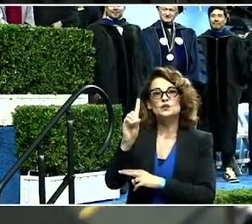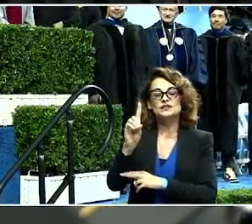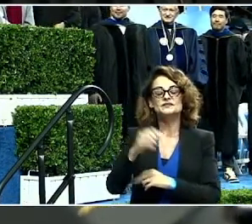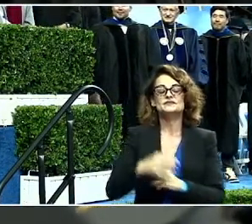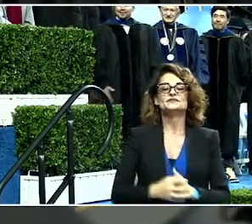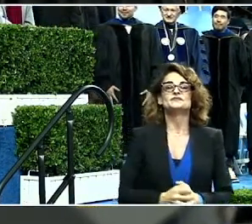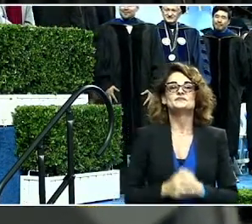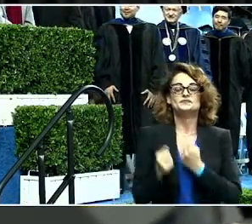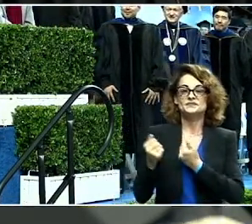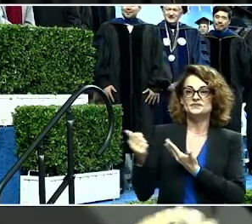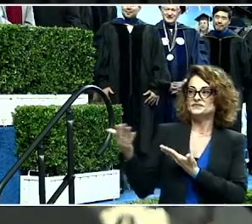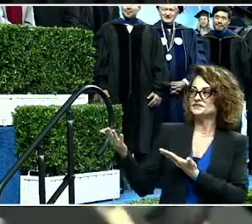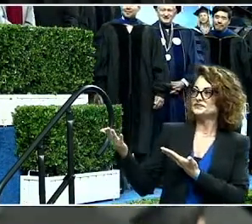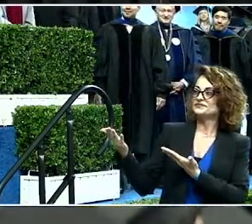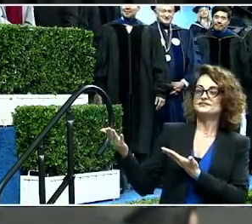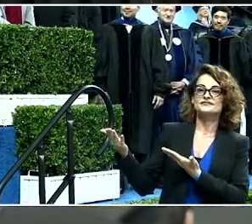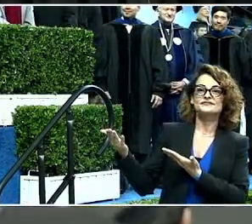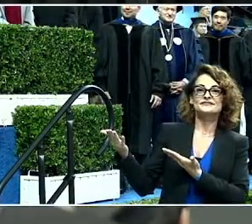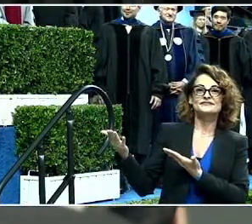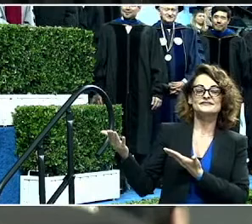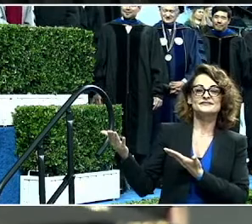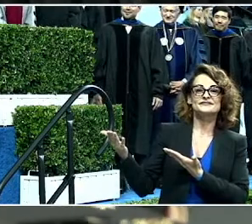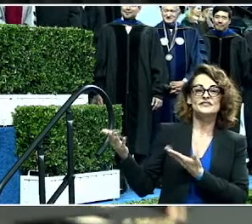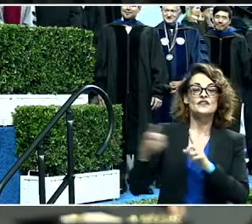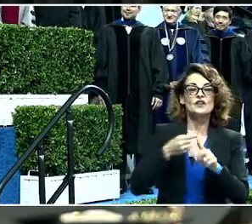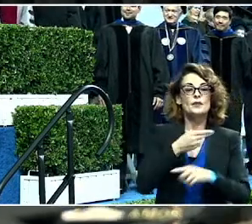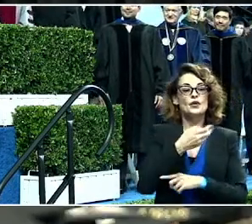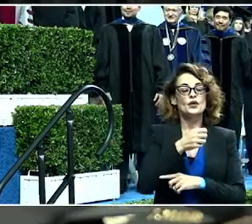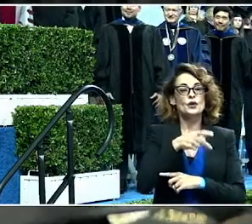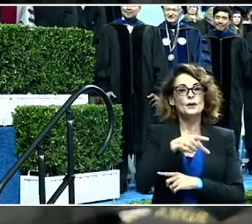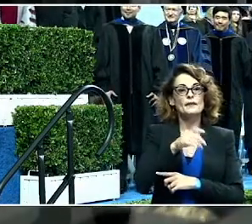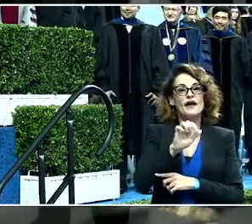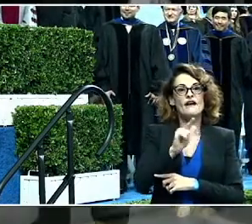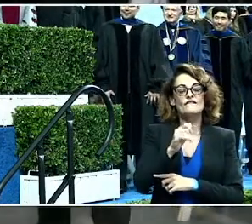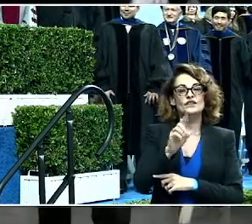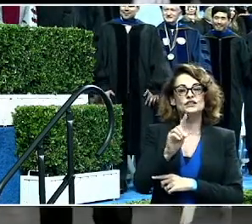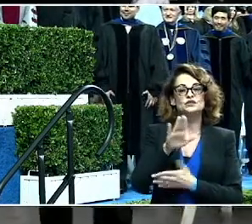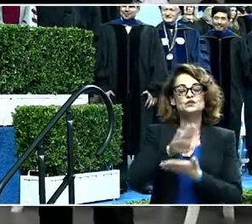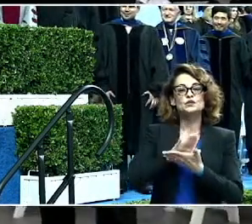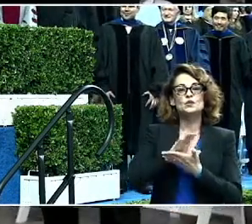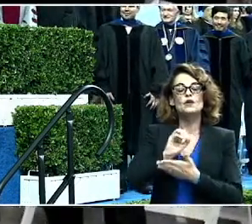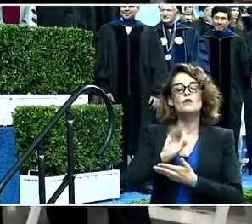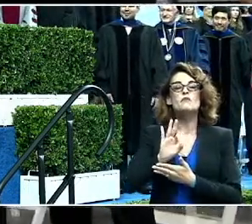Corrigan, and Leland Smith from the Herb Alpert School of Music.